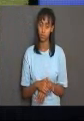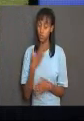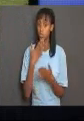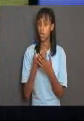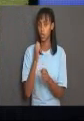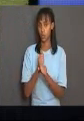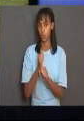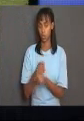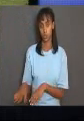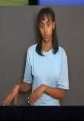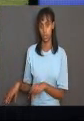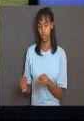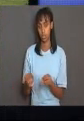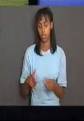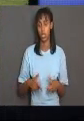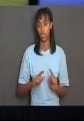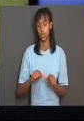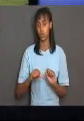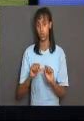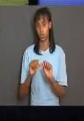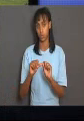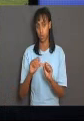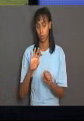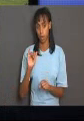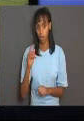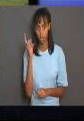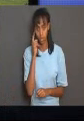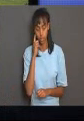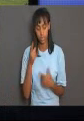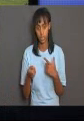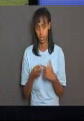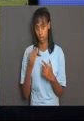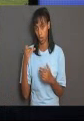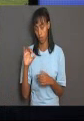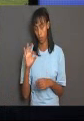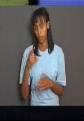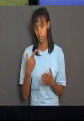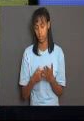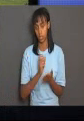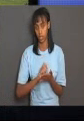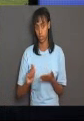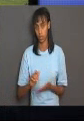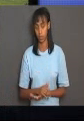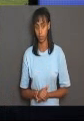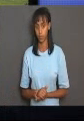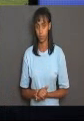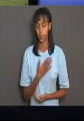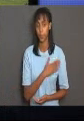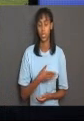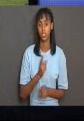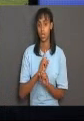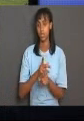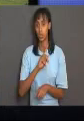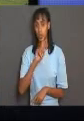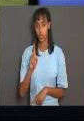Great work, students. Let us continue by hearing the second half of the lecture. Please